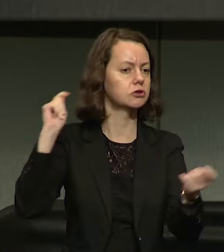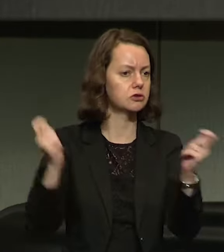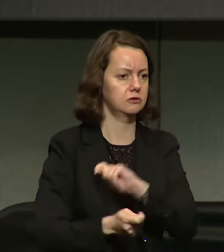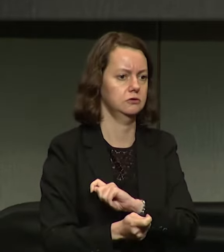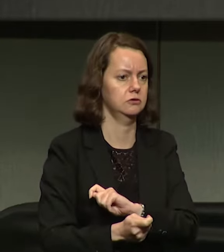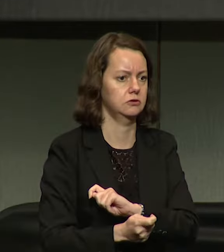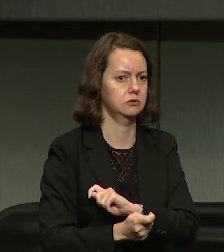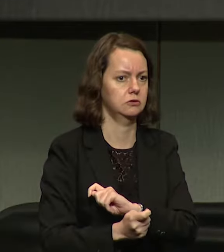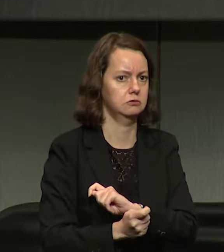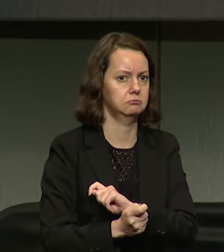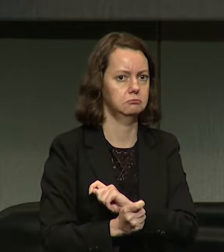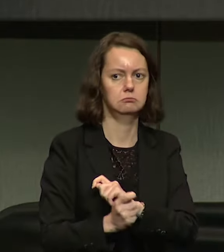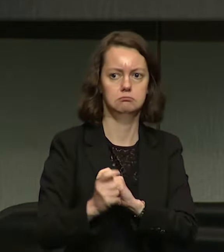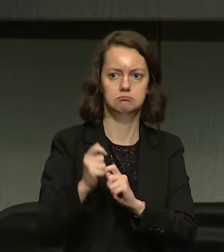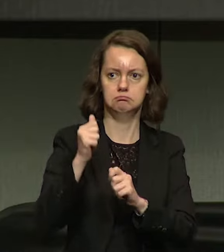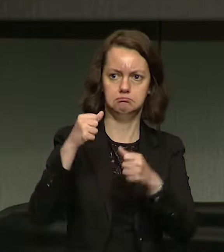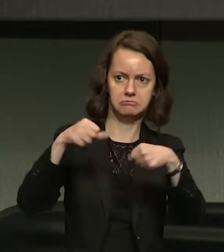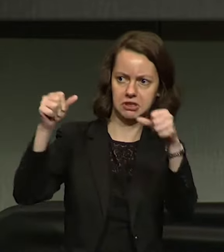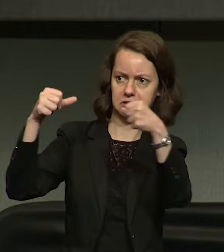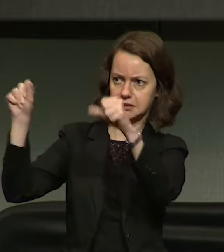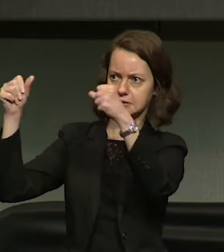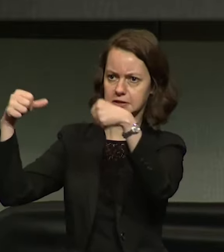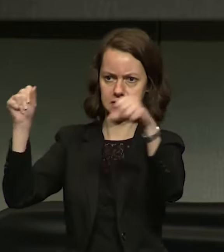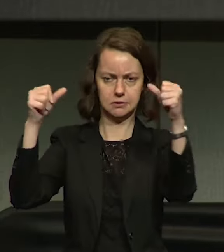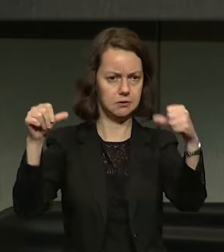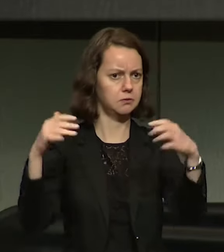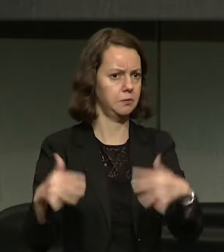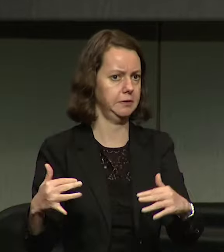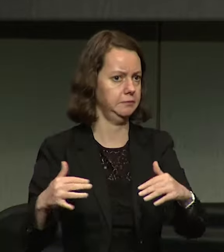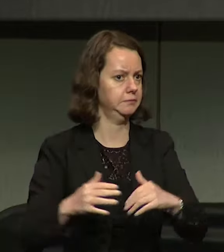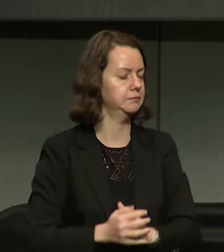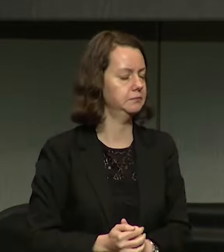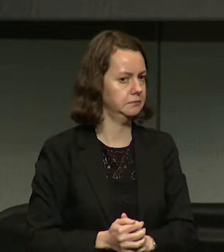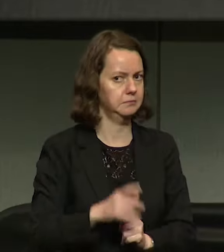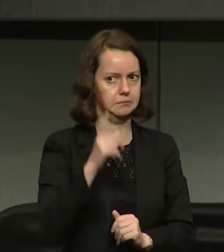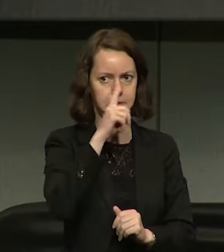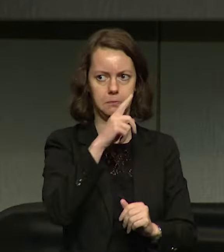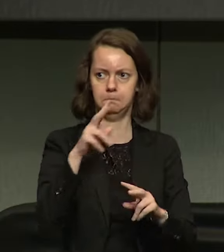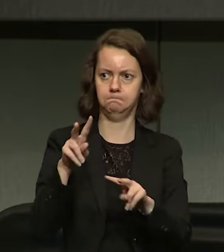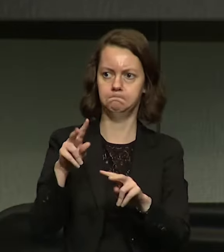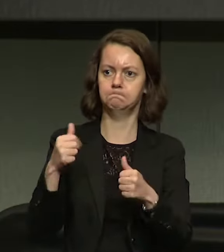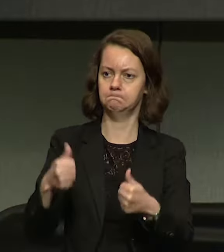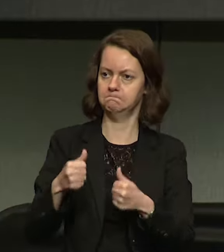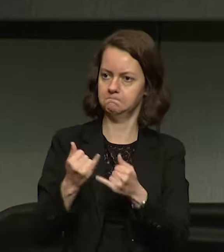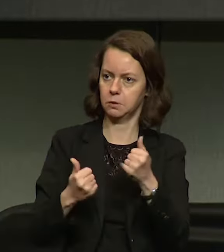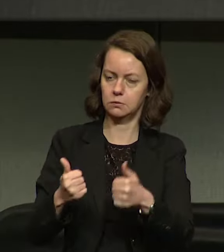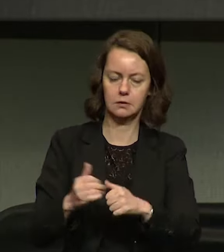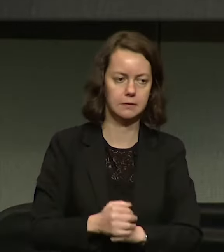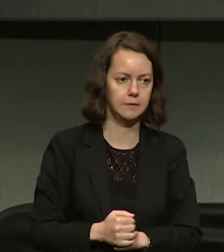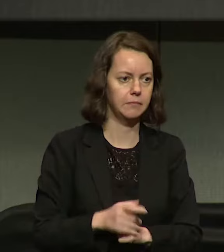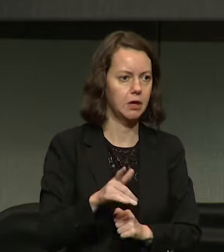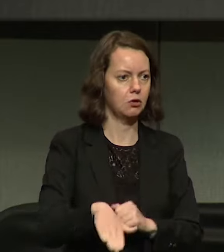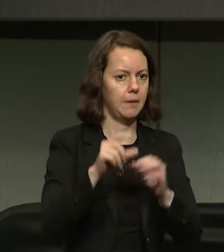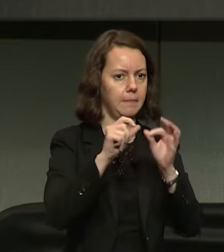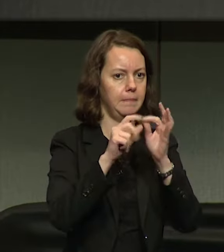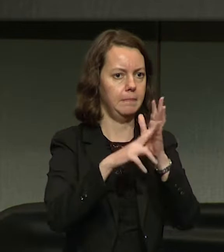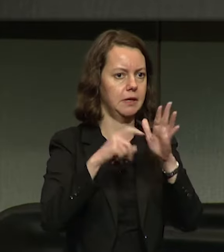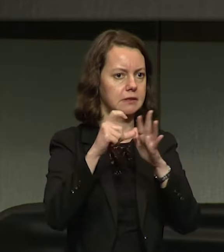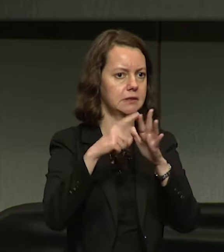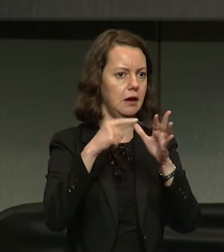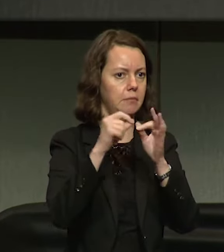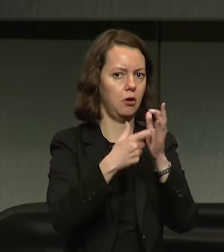and achieved remarkable outcomes with those young people. Chris grew up in Bundaberg, the youngest